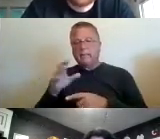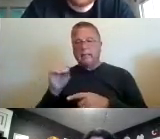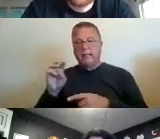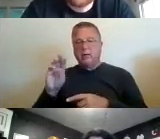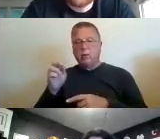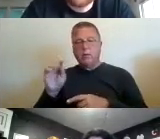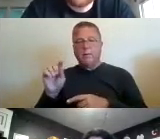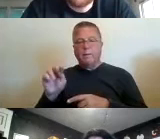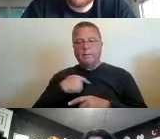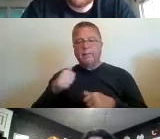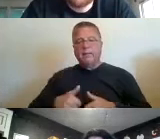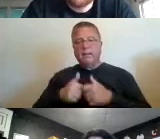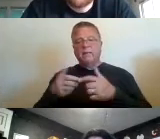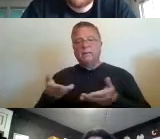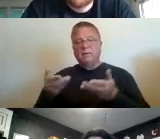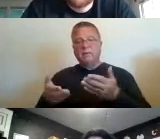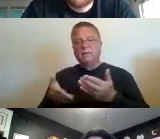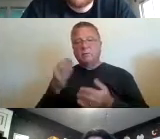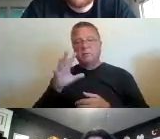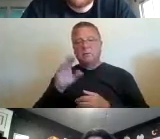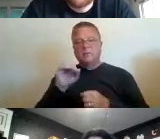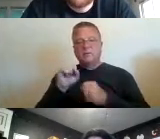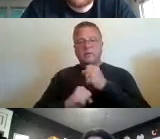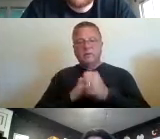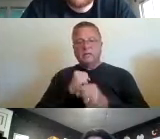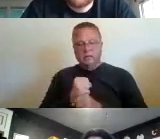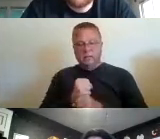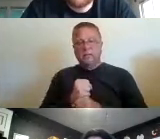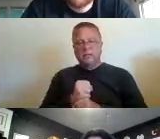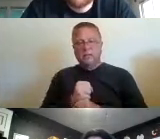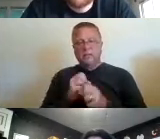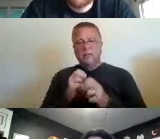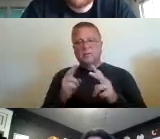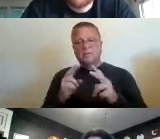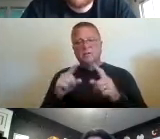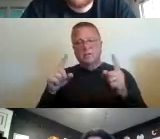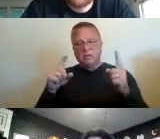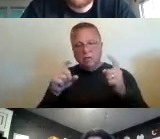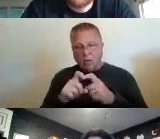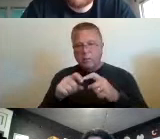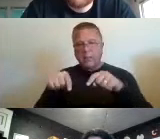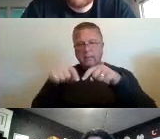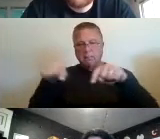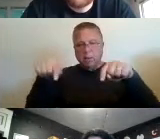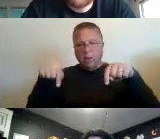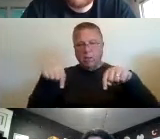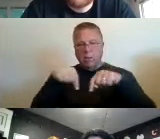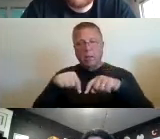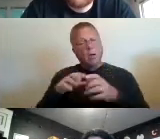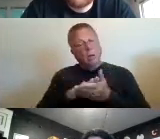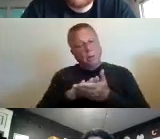I've lived here for close to 50 years. And it's a very complex block. It's nice to see